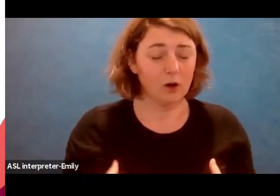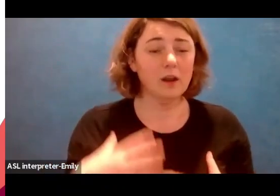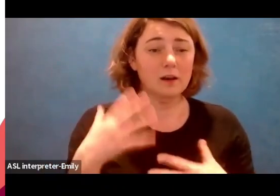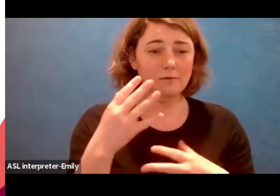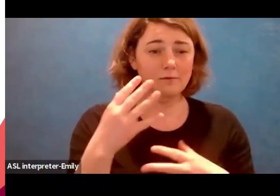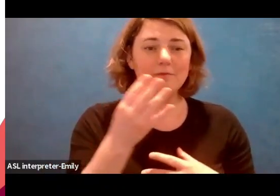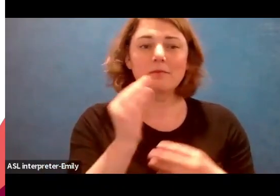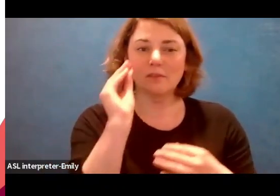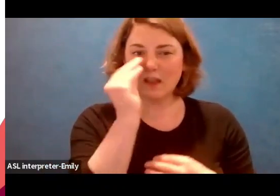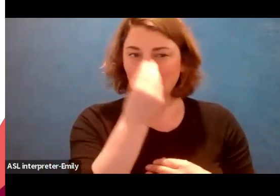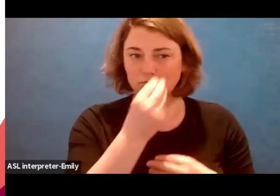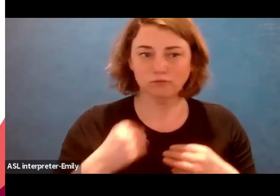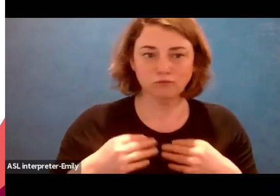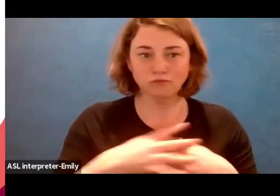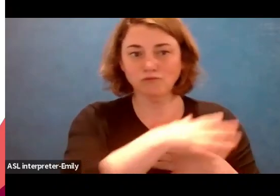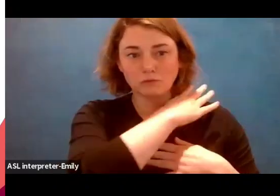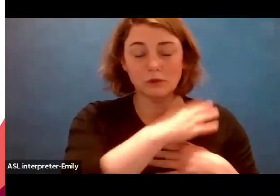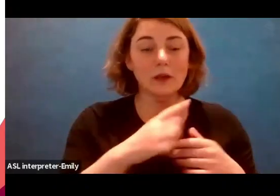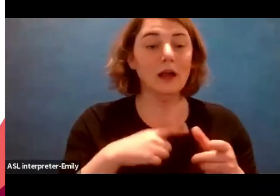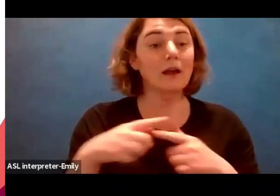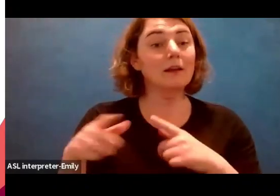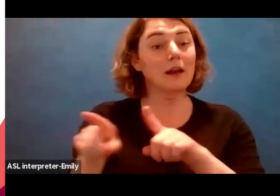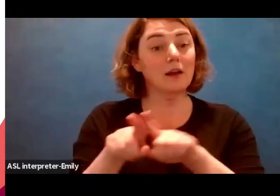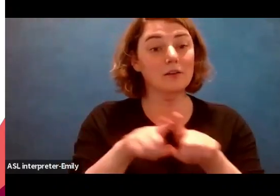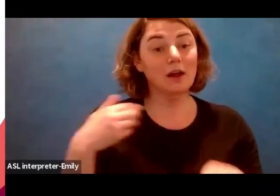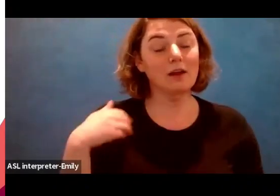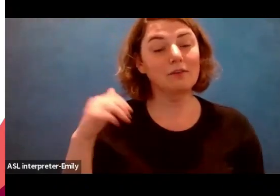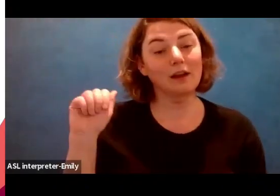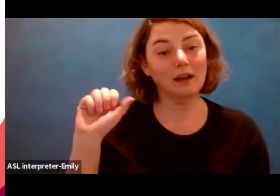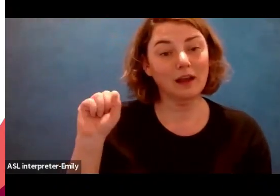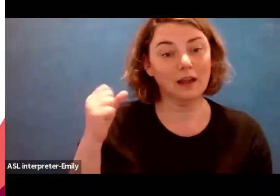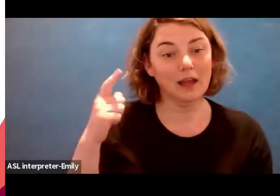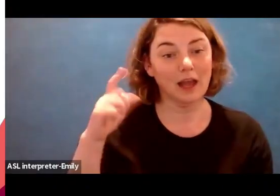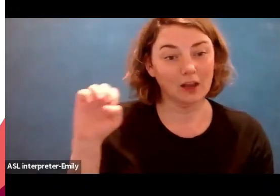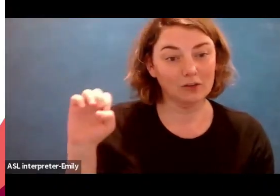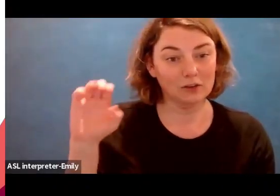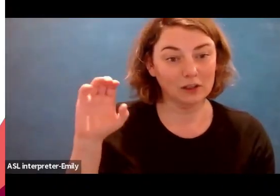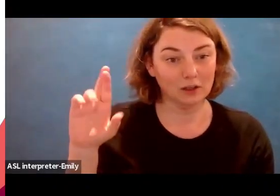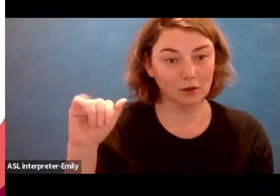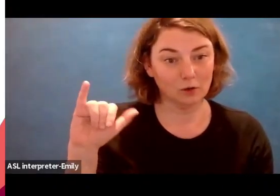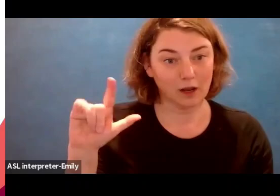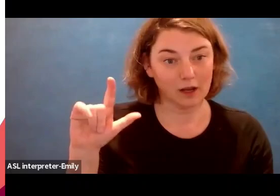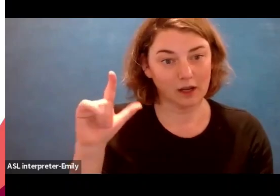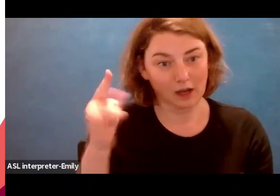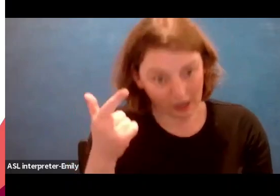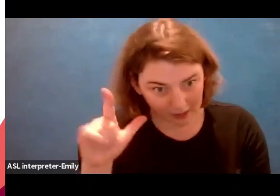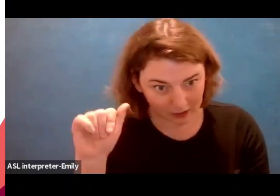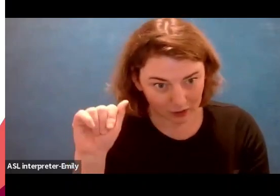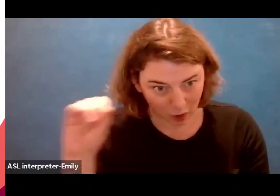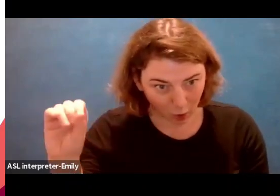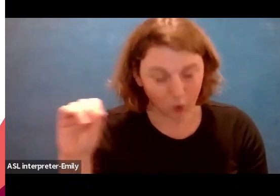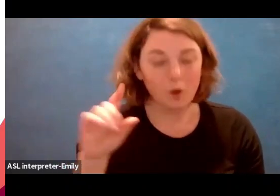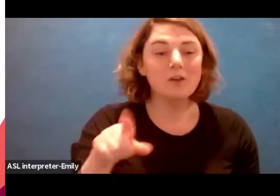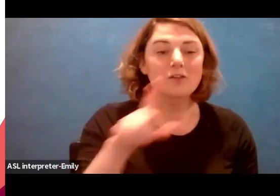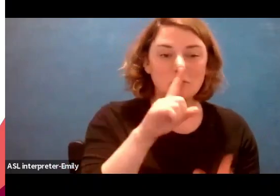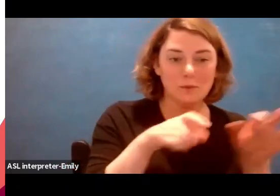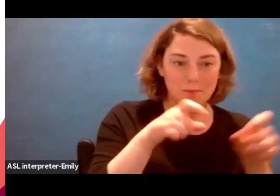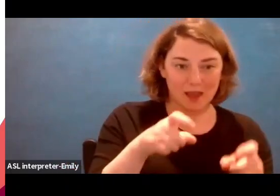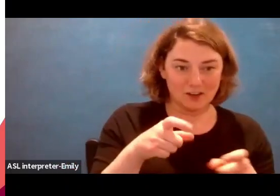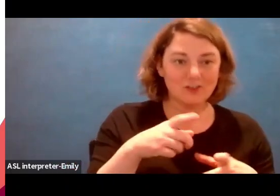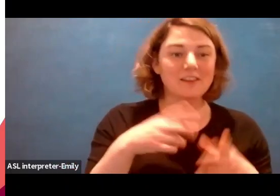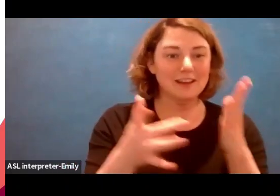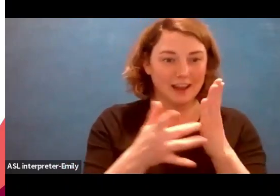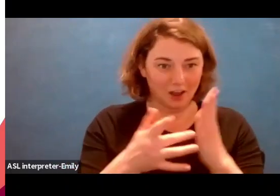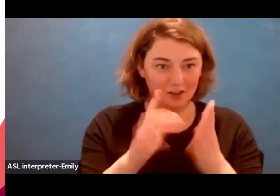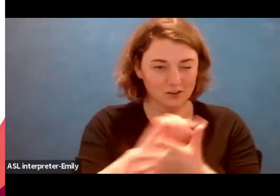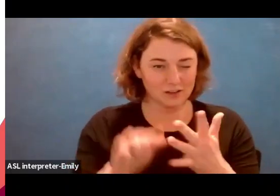And today I am joined by my colleague, Ashley Craiglow with the Arrowhead Area Agency on Aging, and Ashley will be managing our technology and